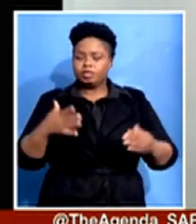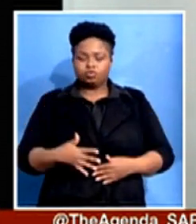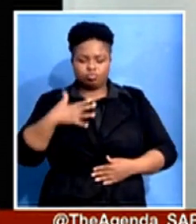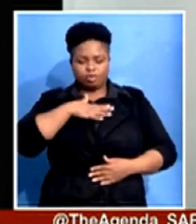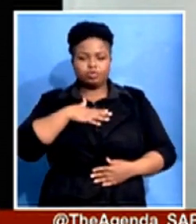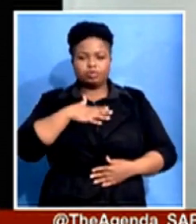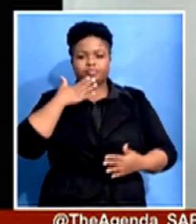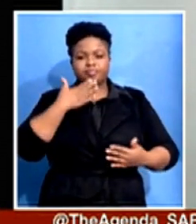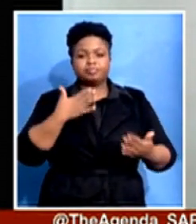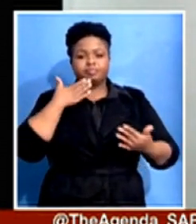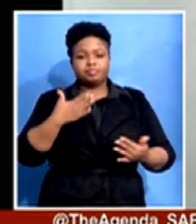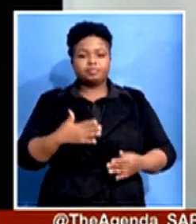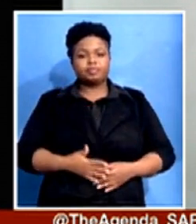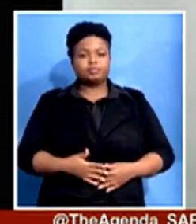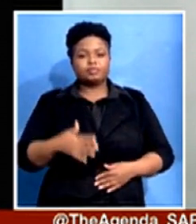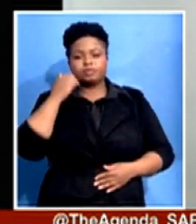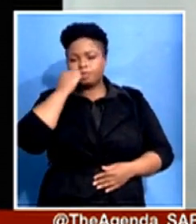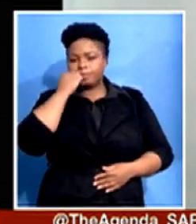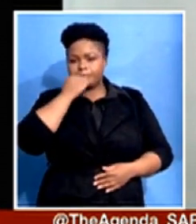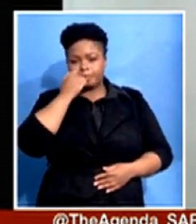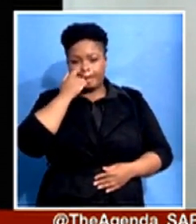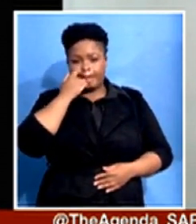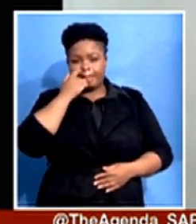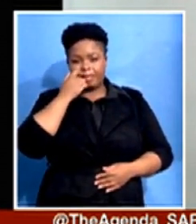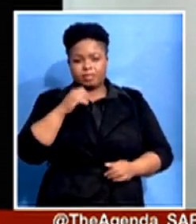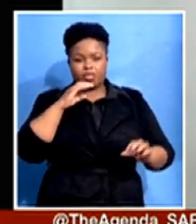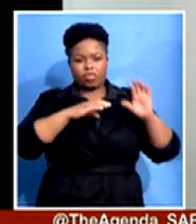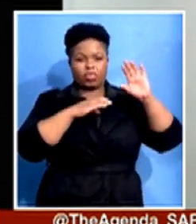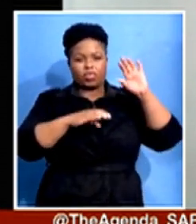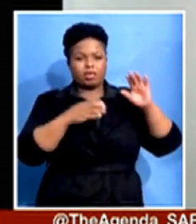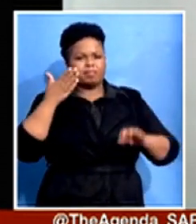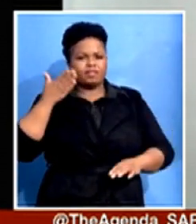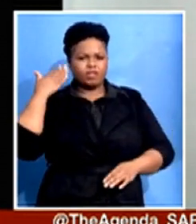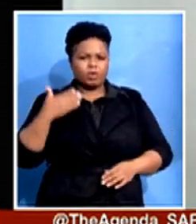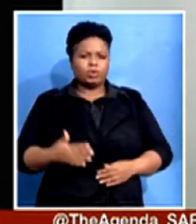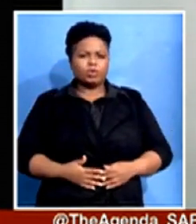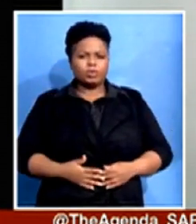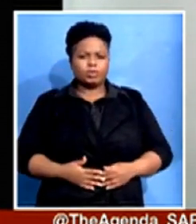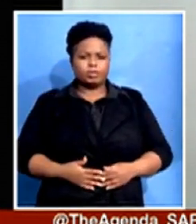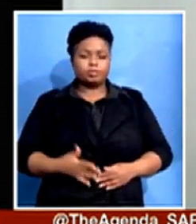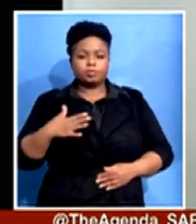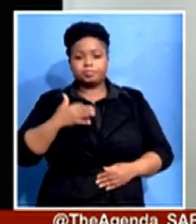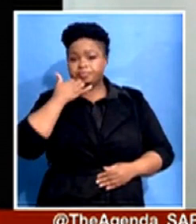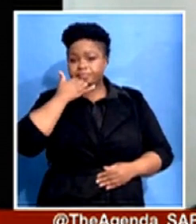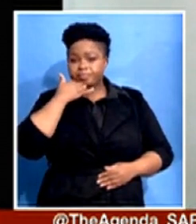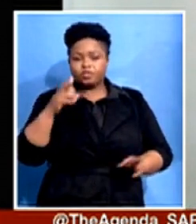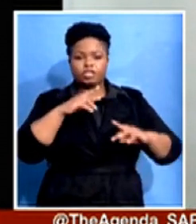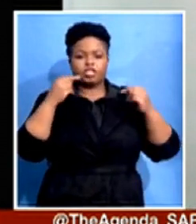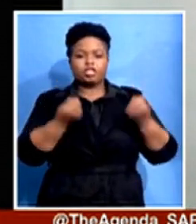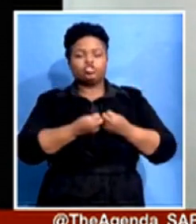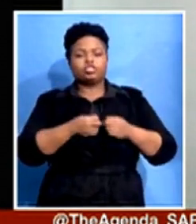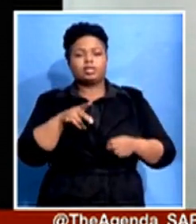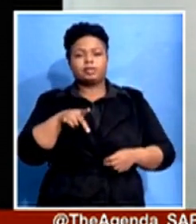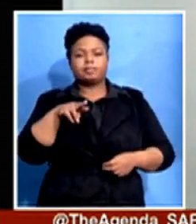earlier miscommunication. It's a pleasure for the National Press Club to be part of this process